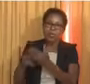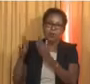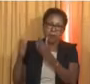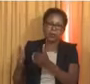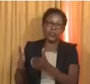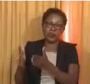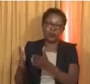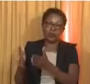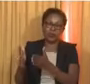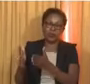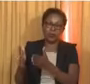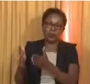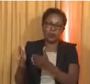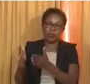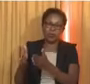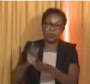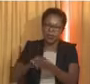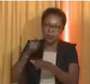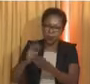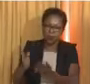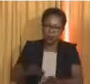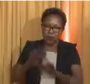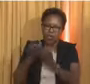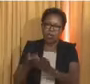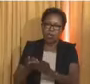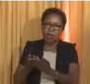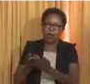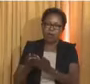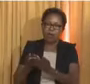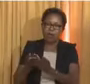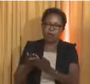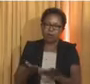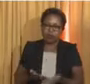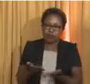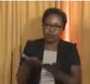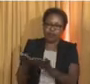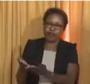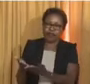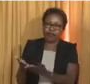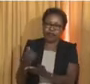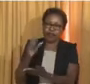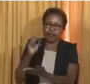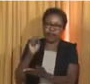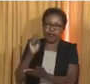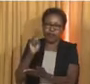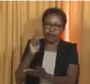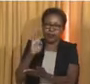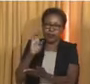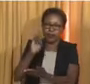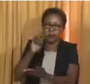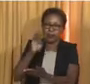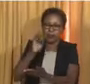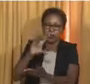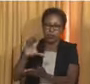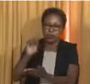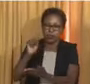submissions, which we have also highlighted in our own